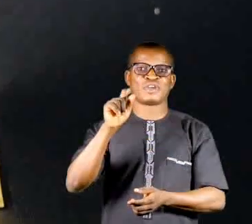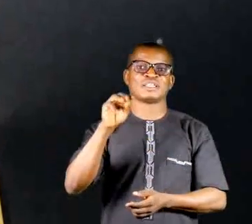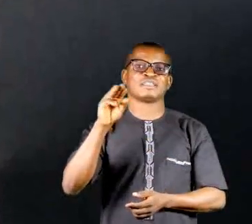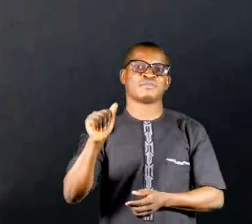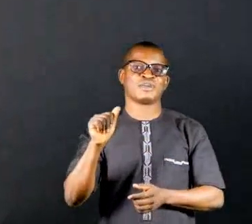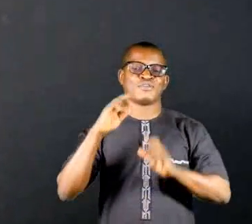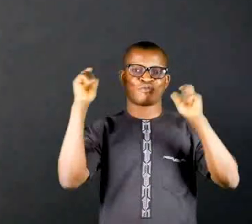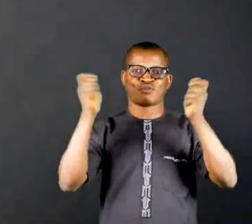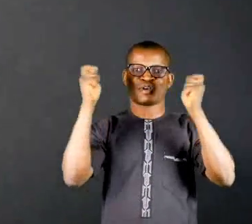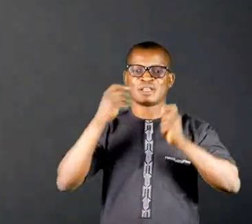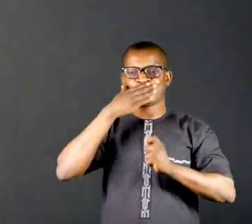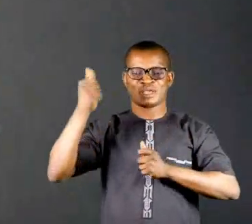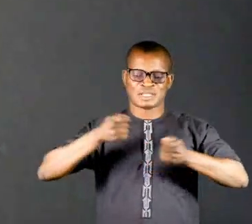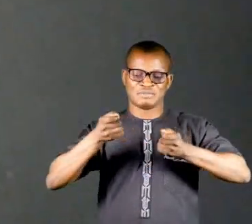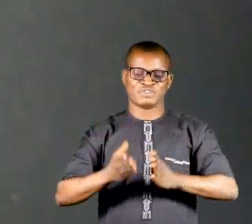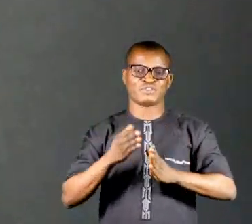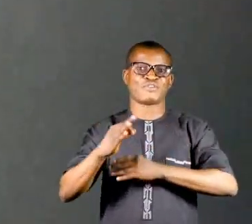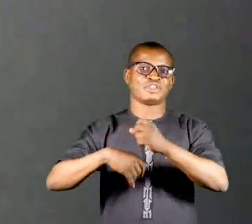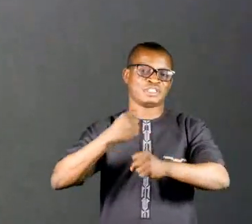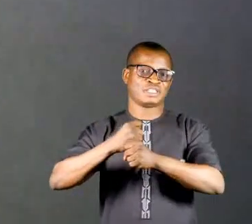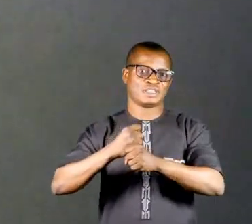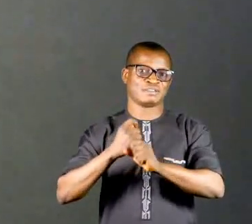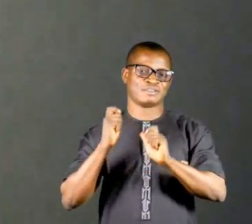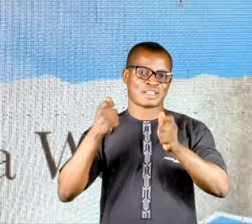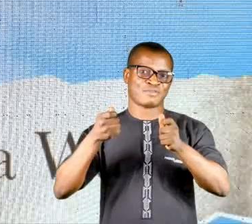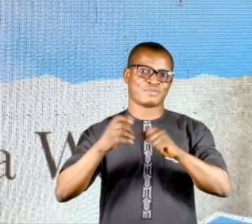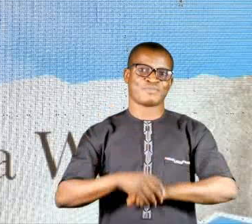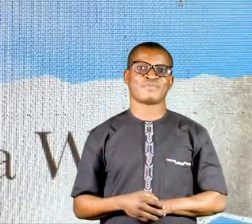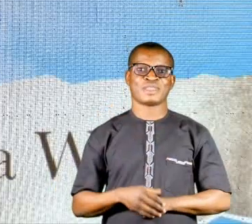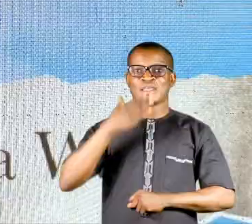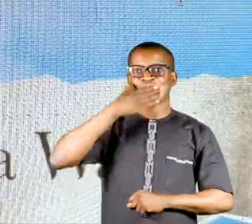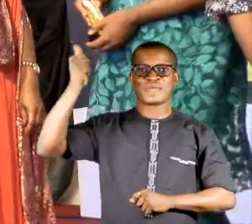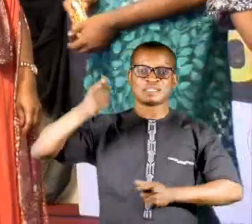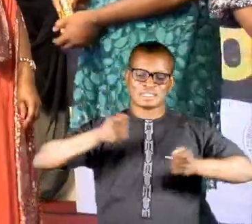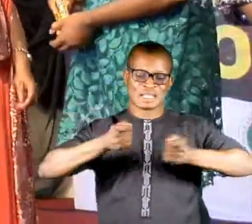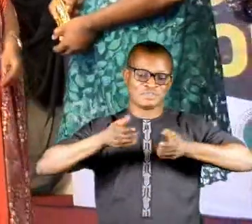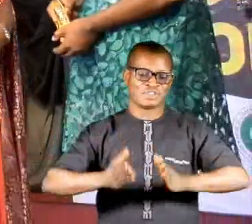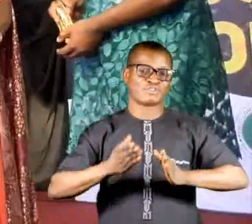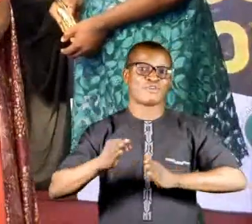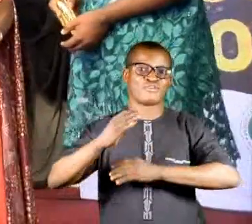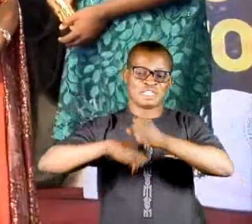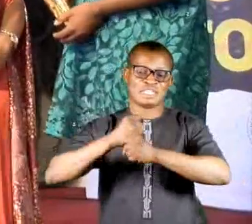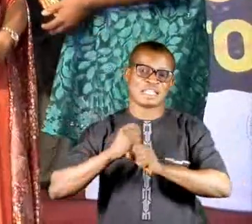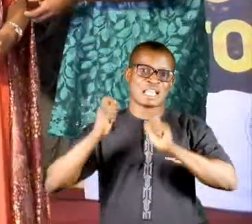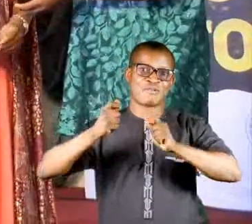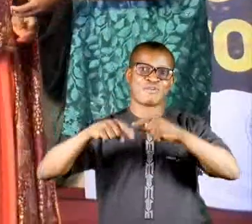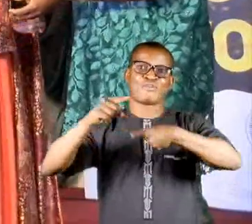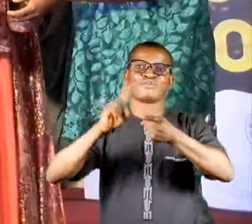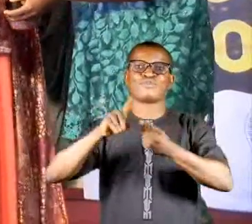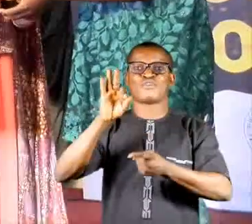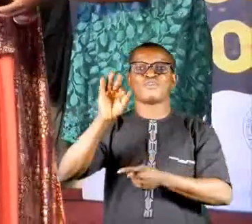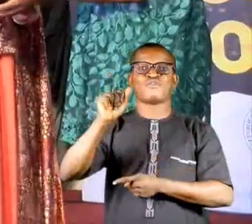Azi won the Best Administrator of the Year Award. And the Best Administrator of the Year Award goes